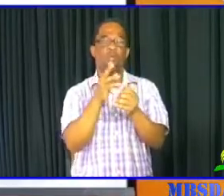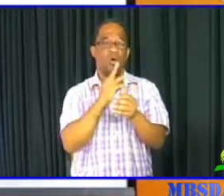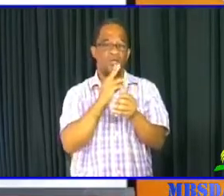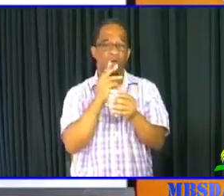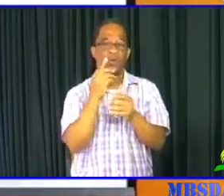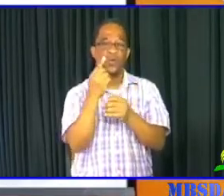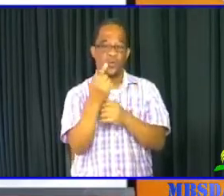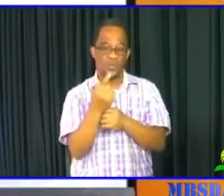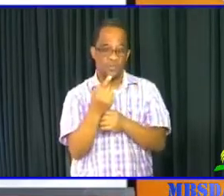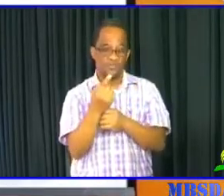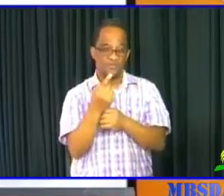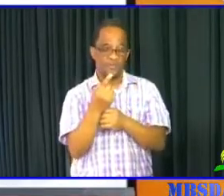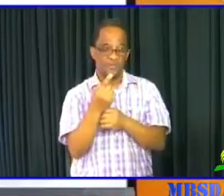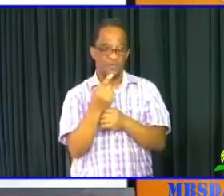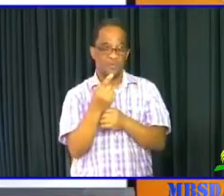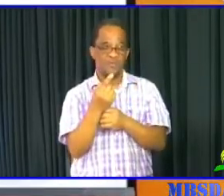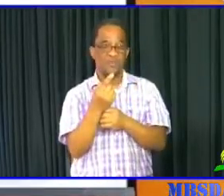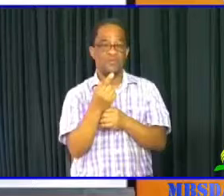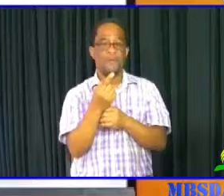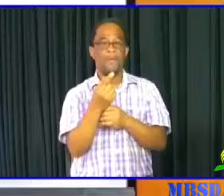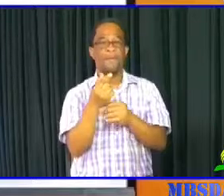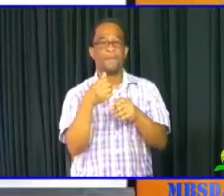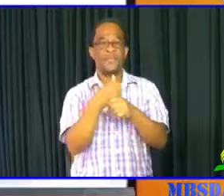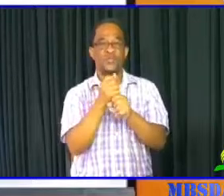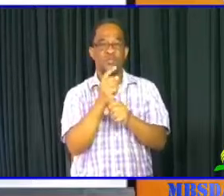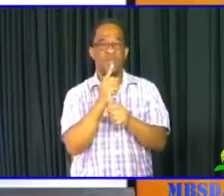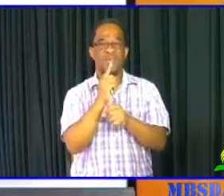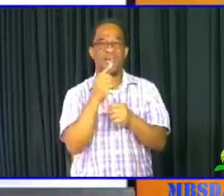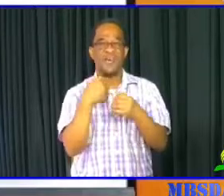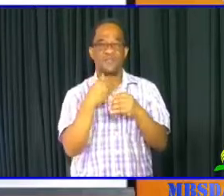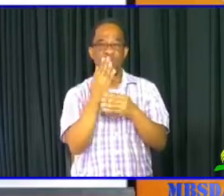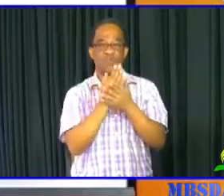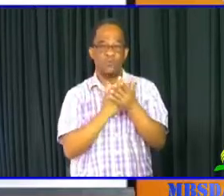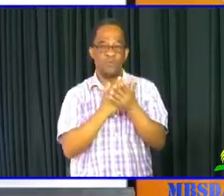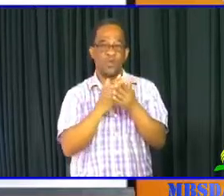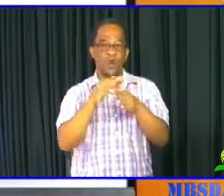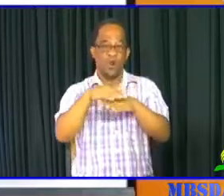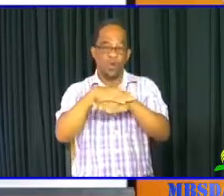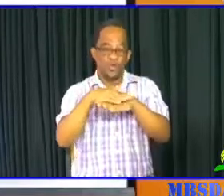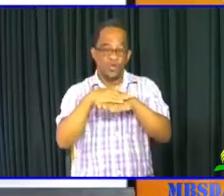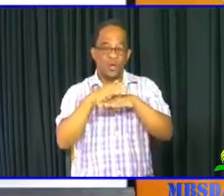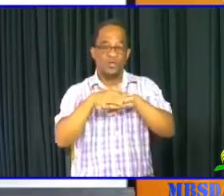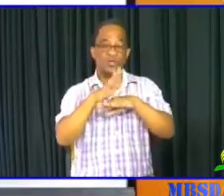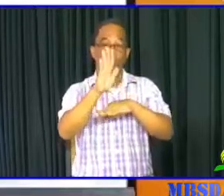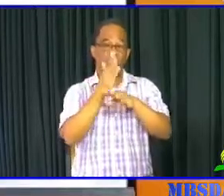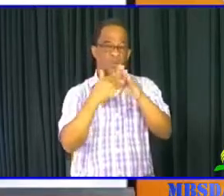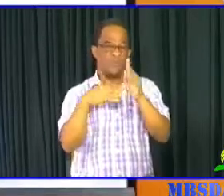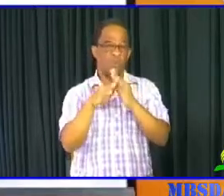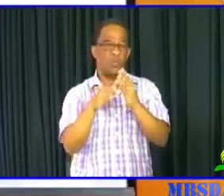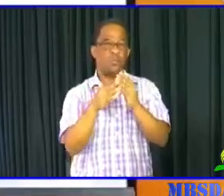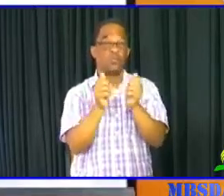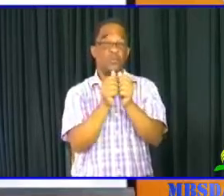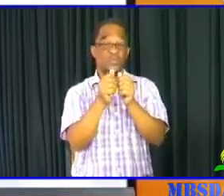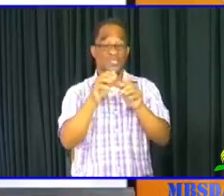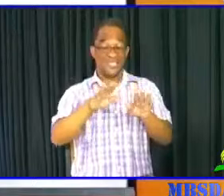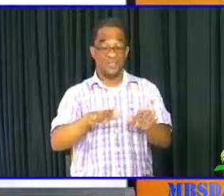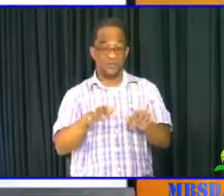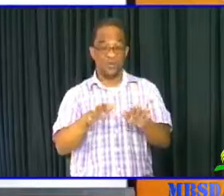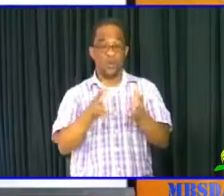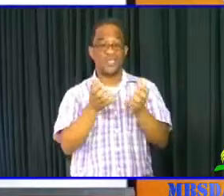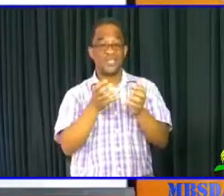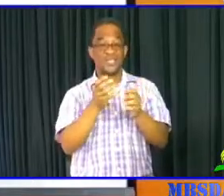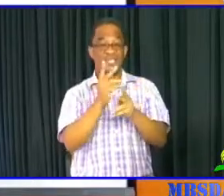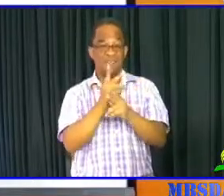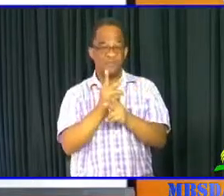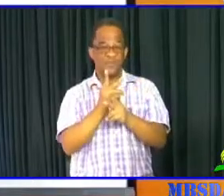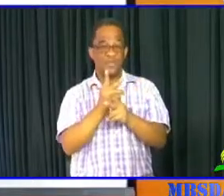ensure that you have some form of moisturizer for your hands at the end of it. For children, though, we want to be very careful,